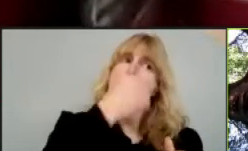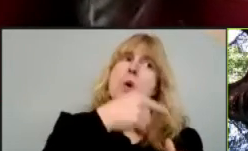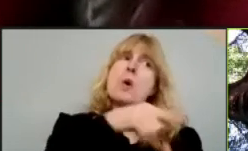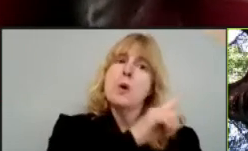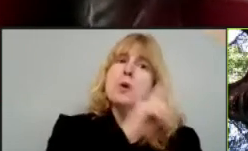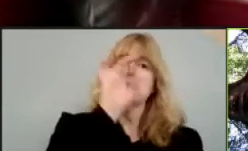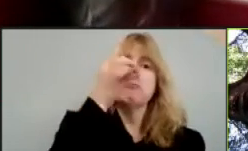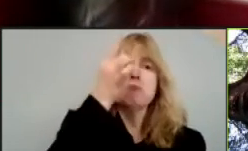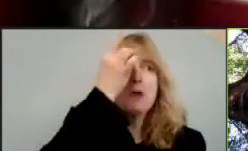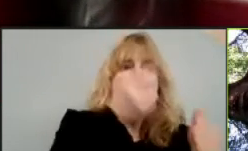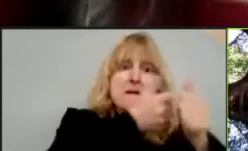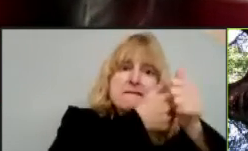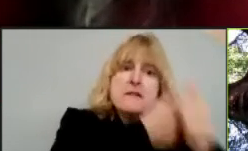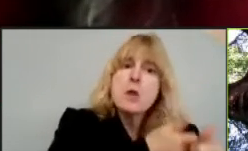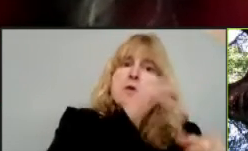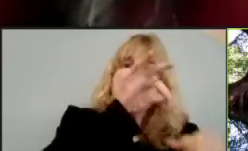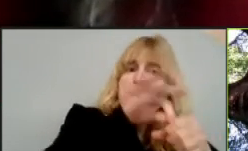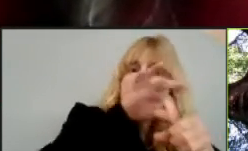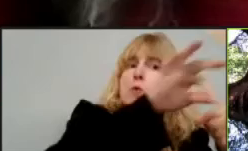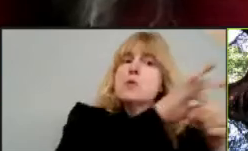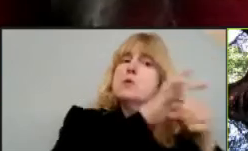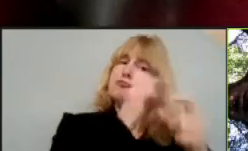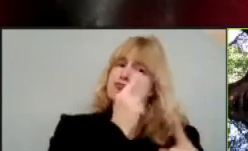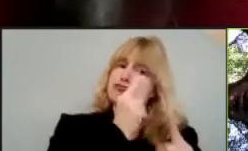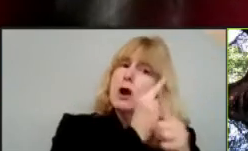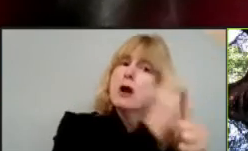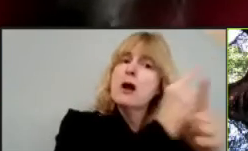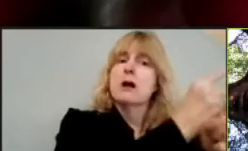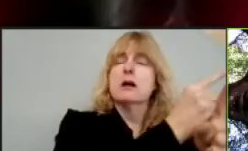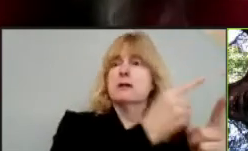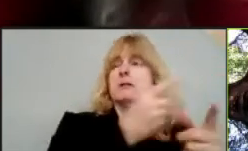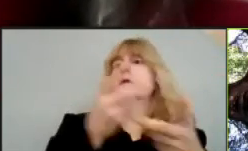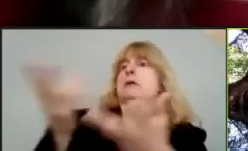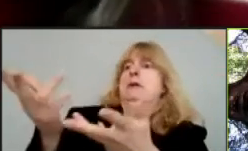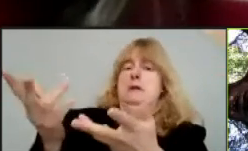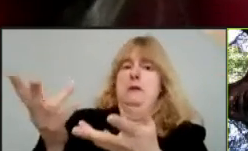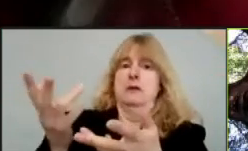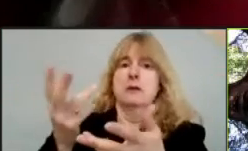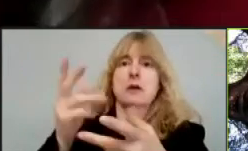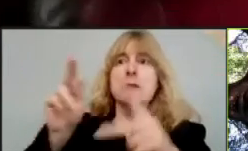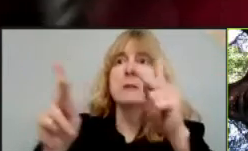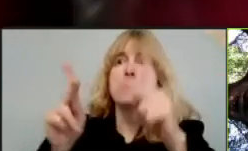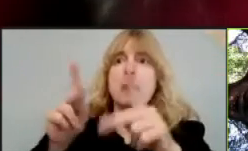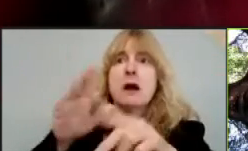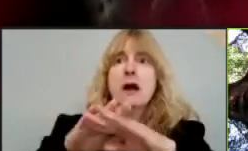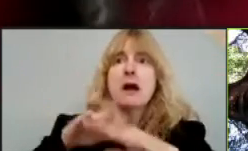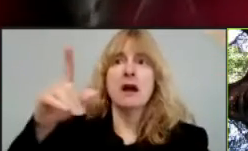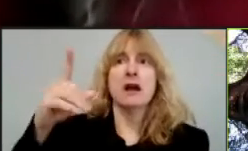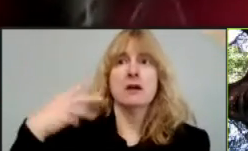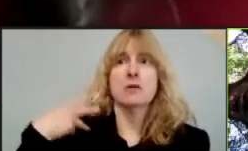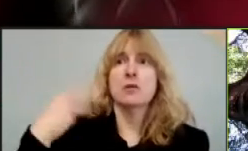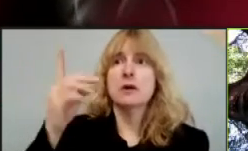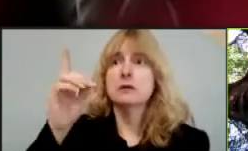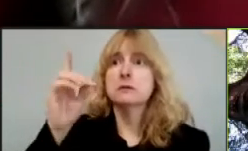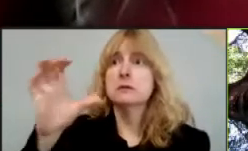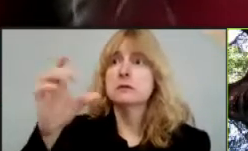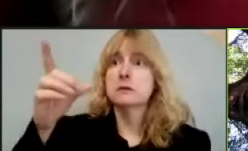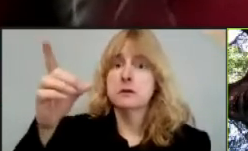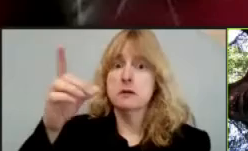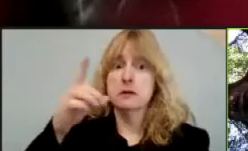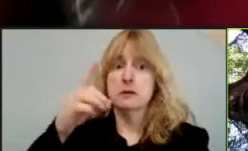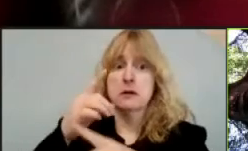differently if the people in the Capitol were Black and brown folks.